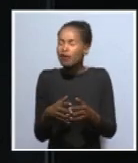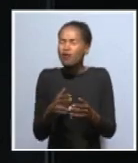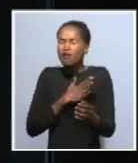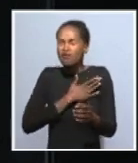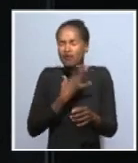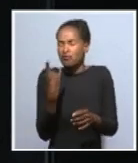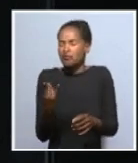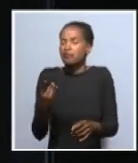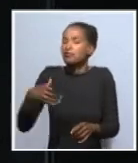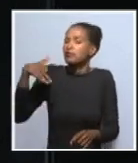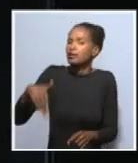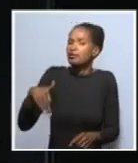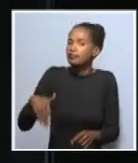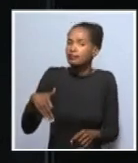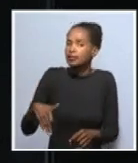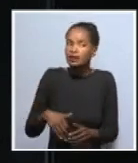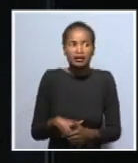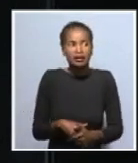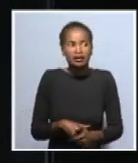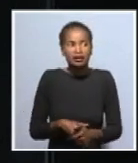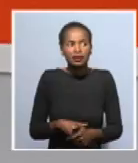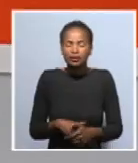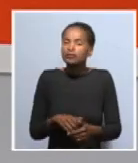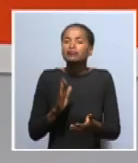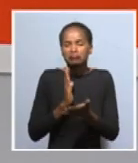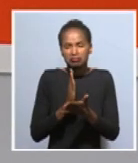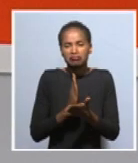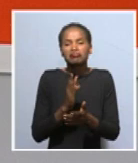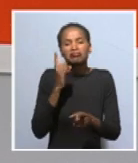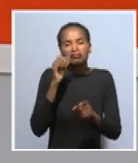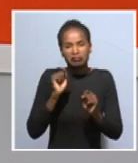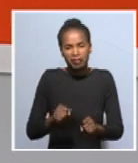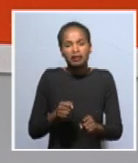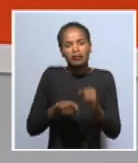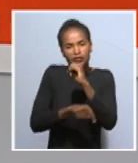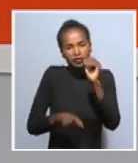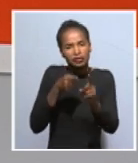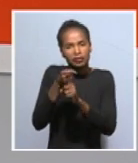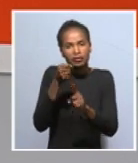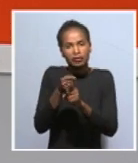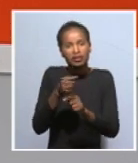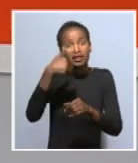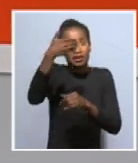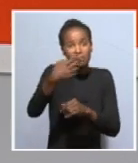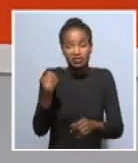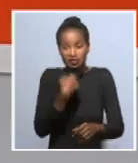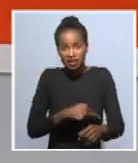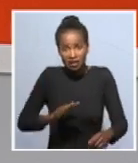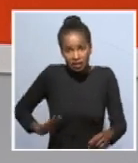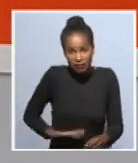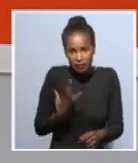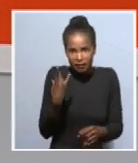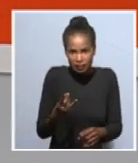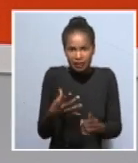south of the red line, but then we need to give attention. We need to pay attention to that. Thank you very much. Good. Mr. Mbula,